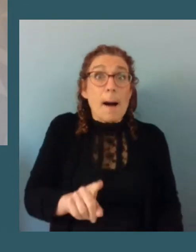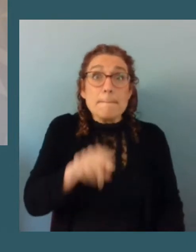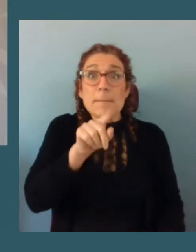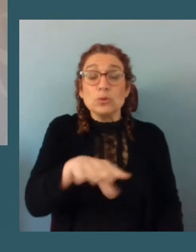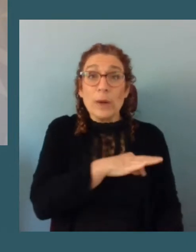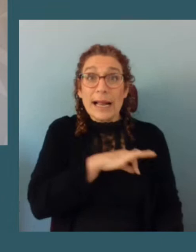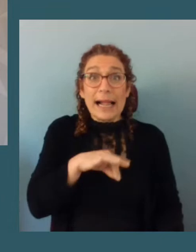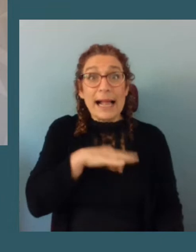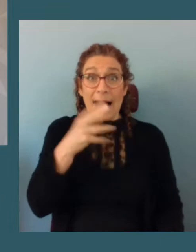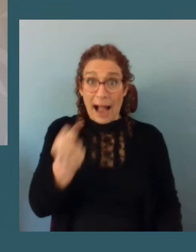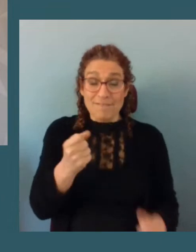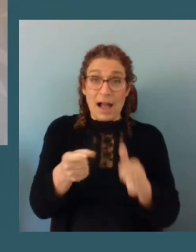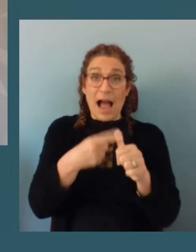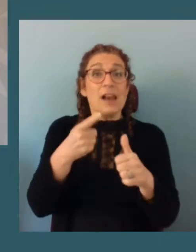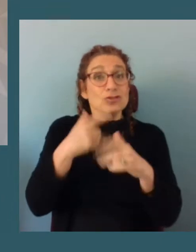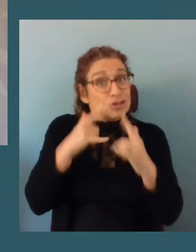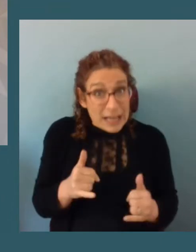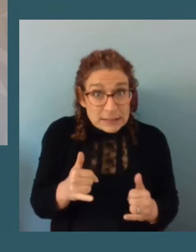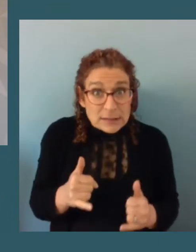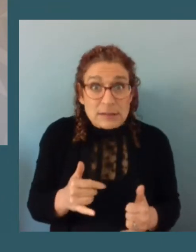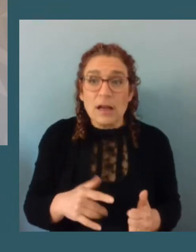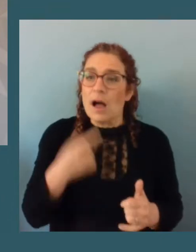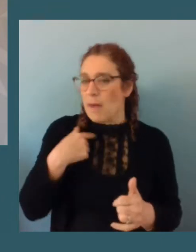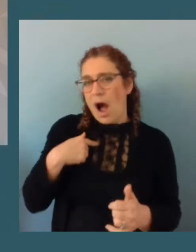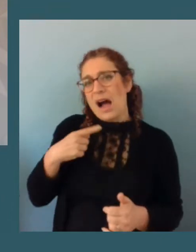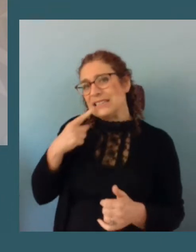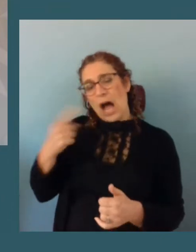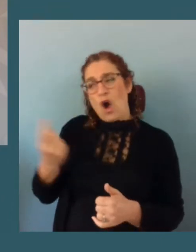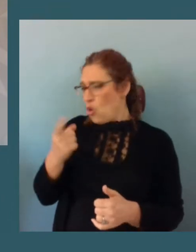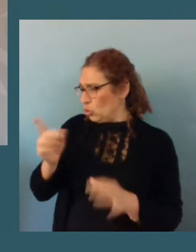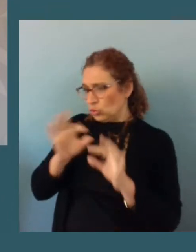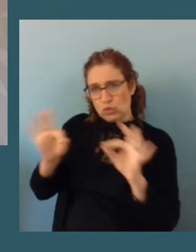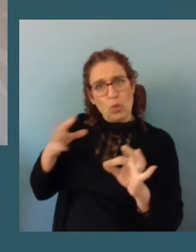my practice, I will say to people with a non-IgE history, I don't